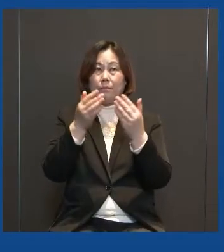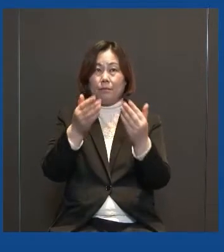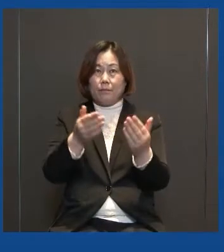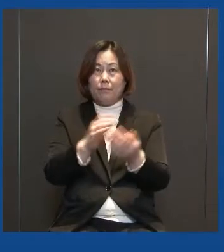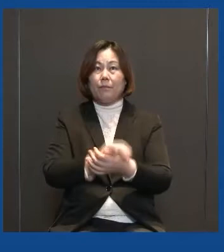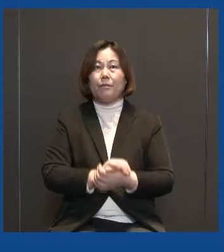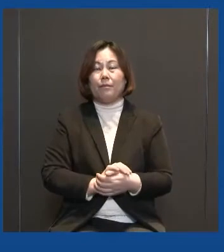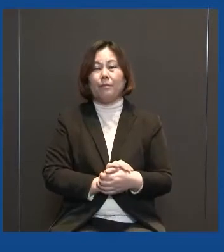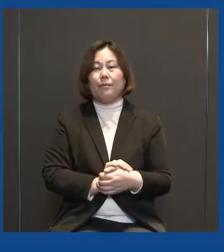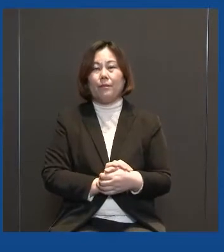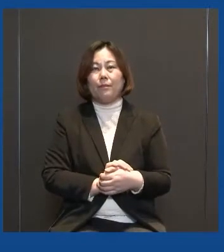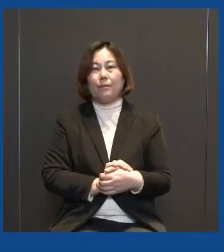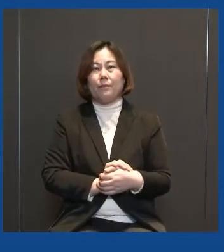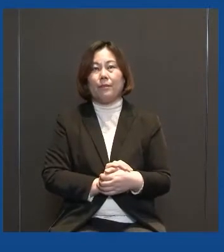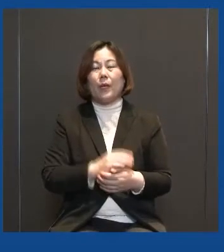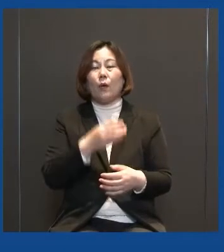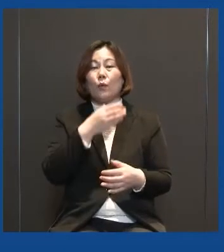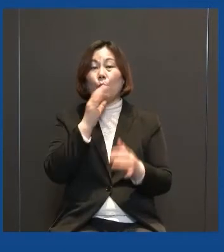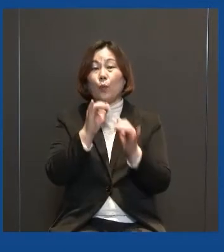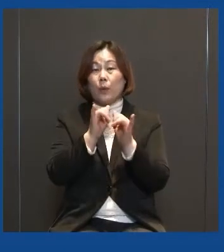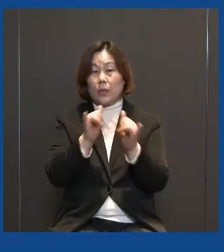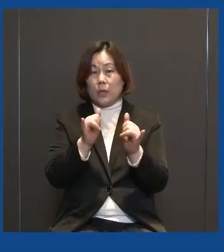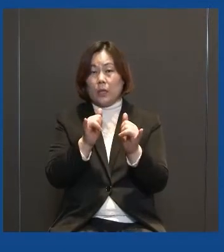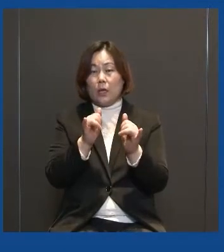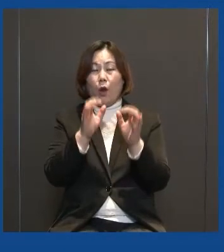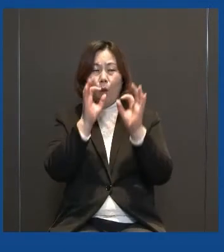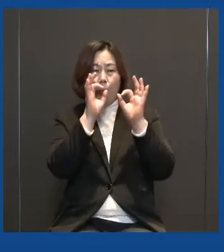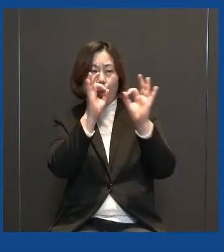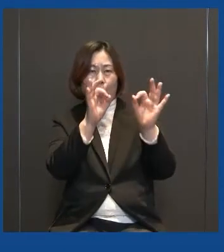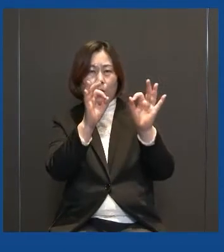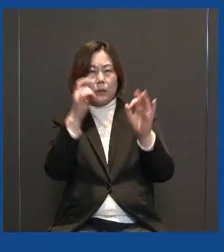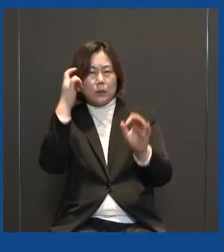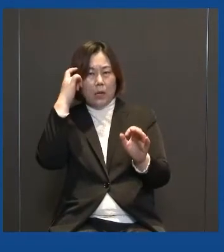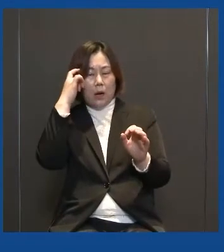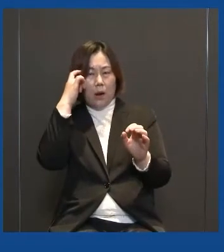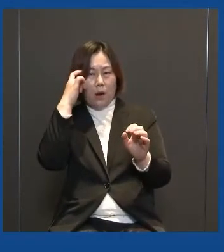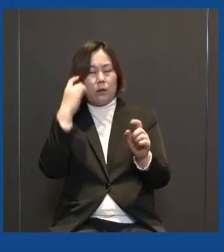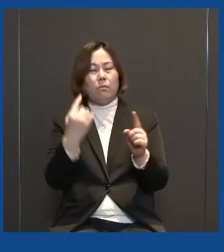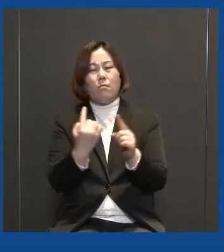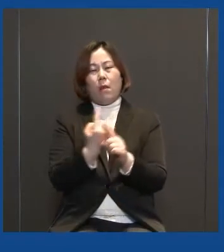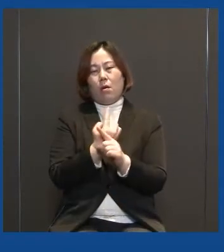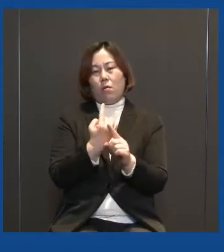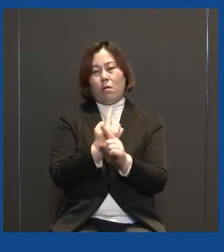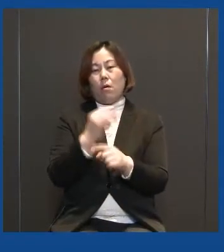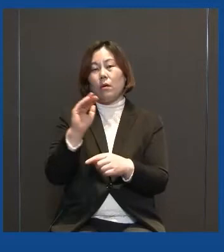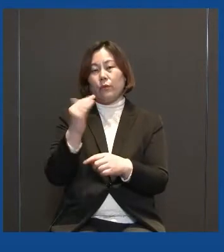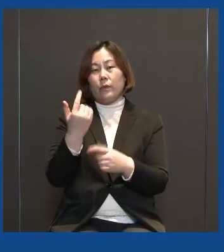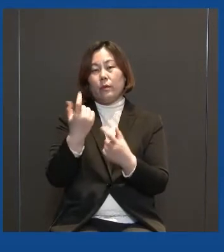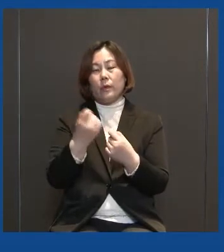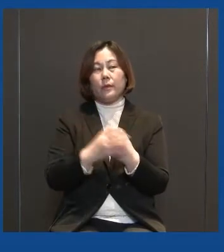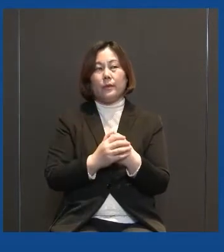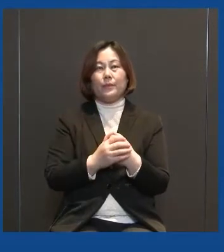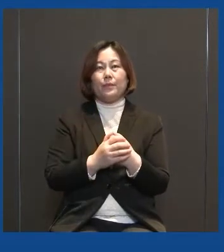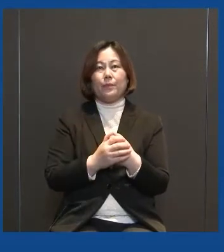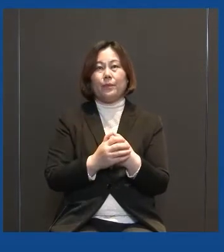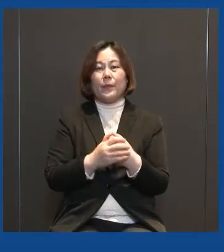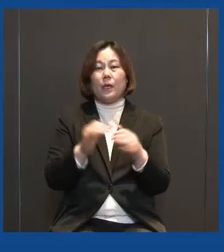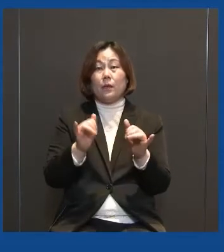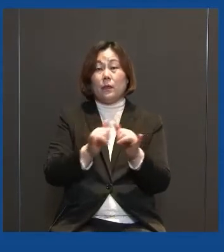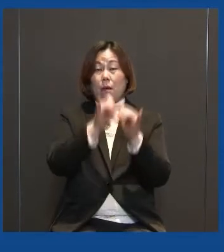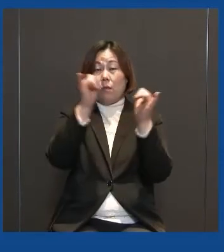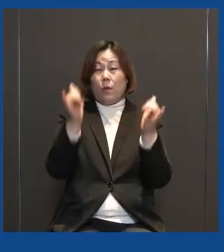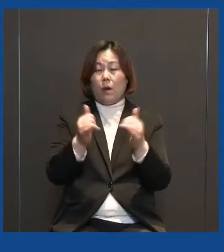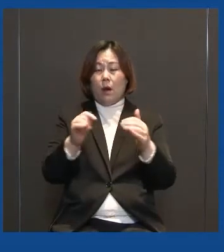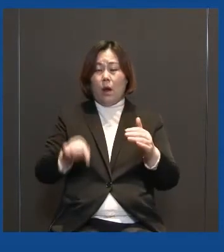but not least, I want to point out that we have to change our awareness about the